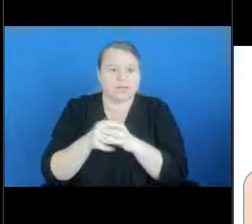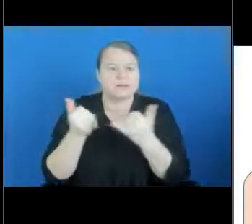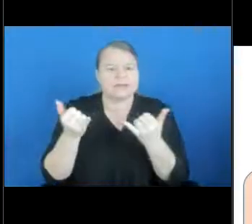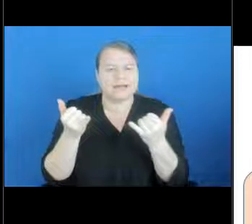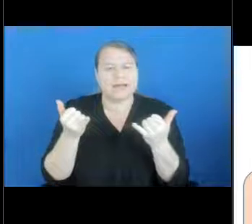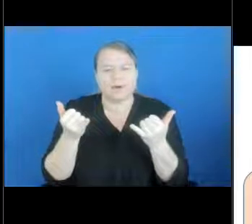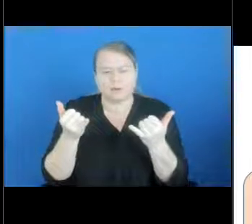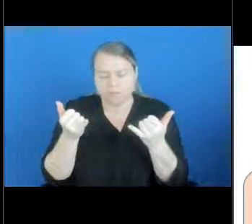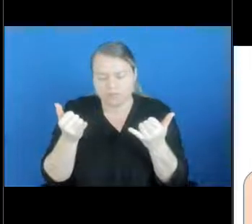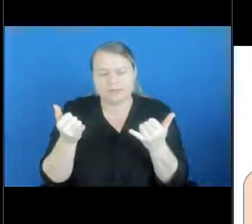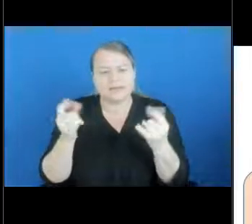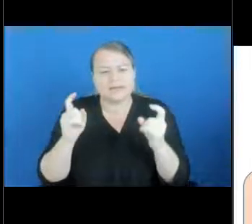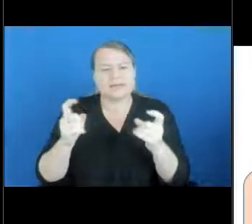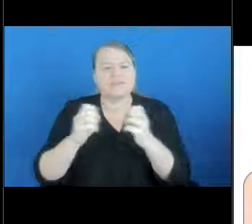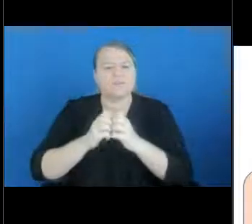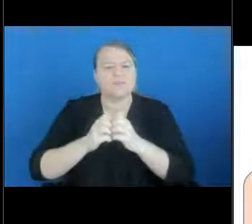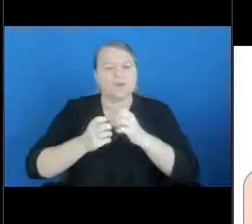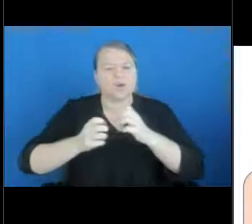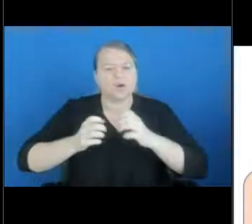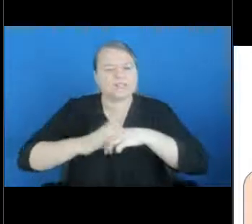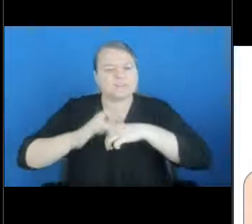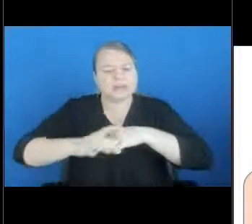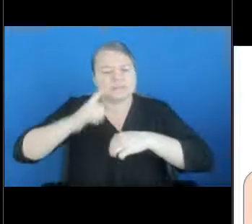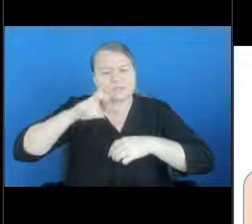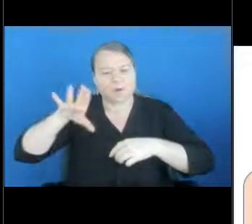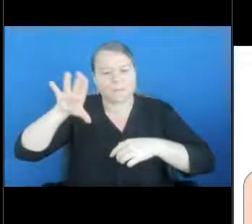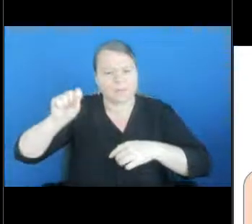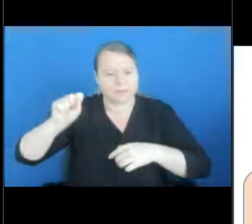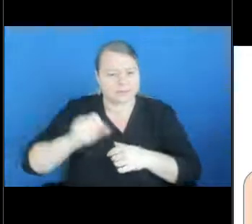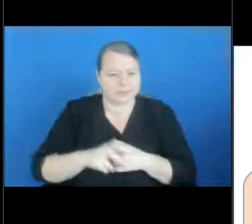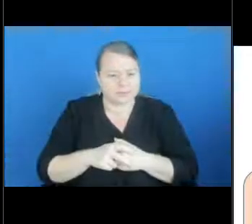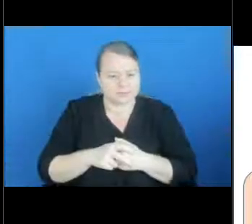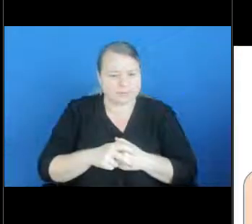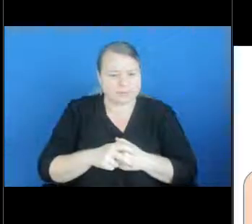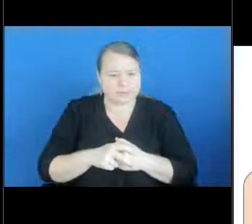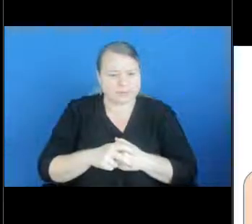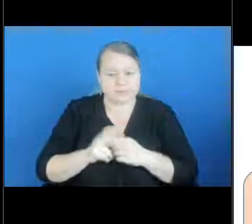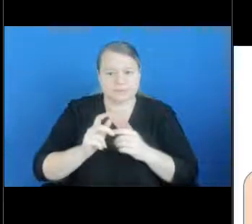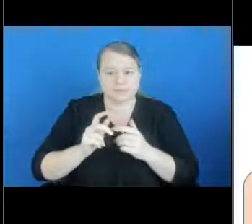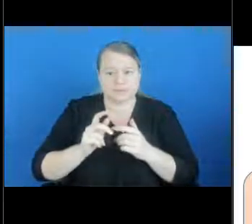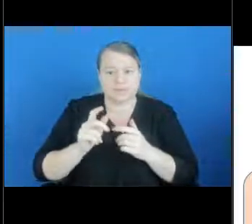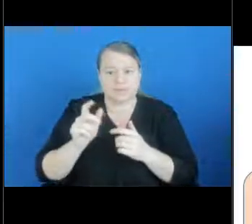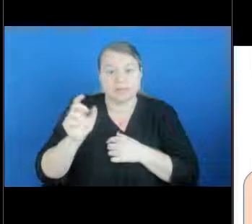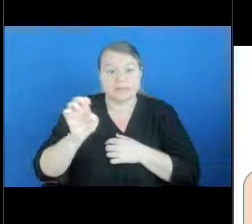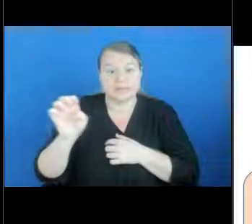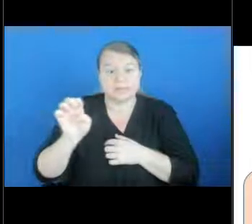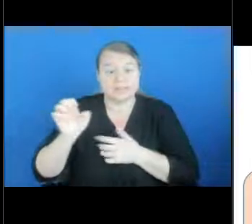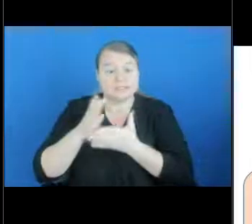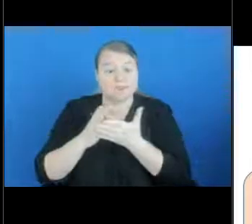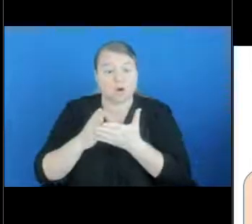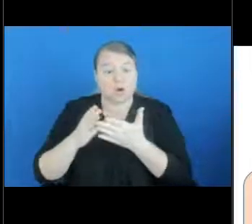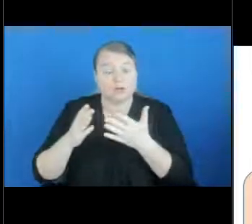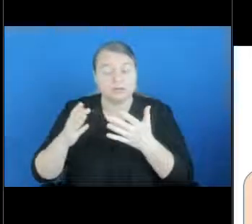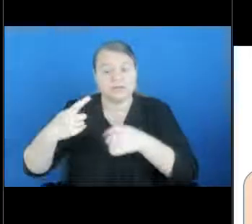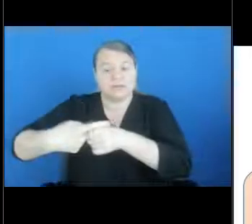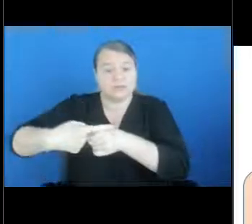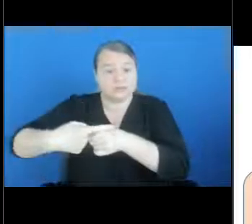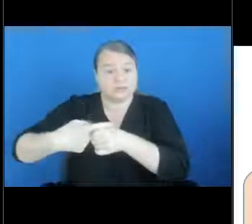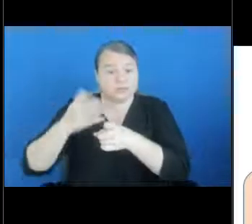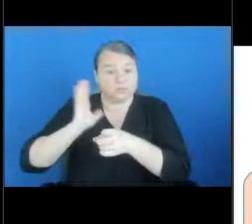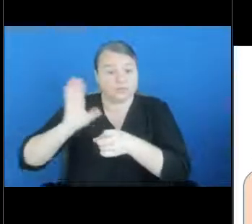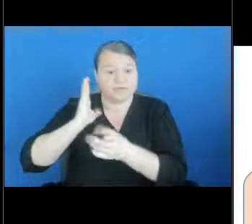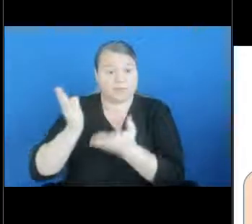layover spaces along the station entrance side of the median. On the east end of the metro site, the intersection that was previously proposed as a